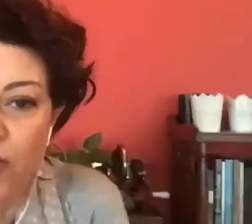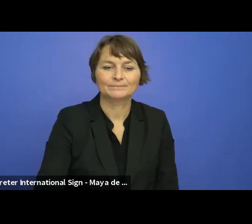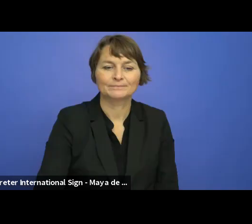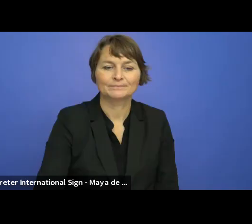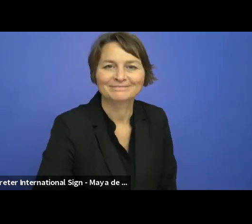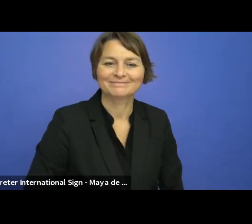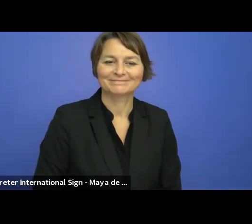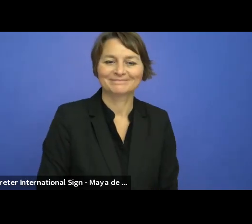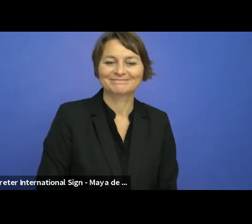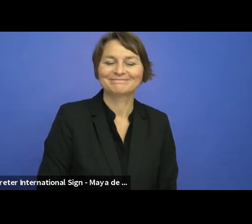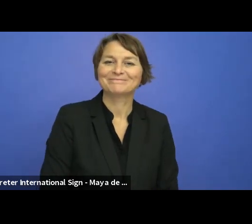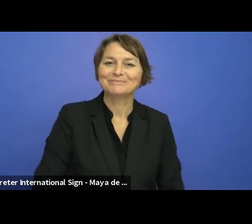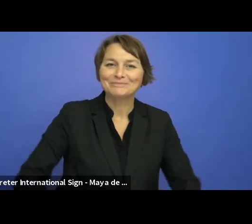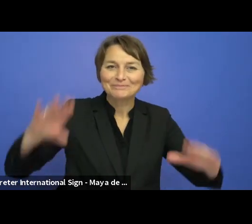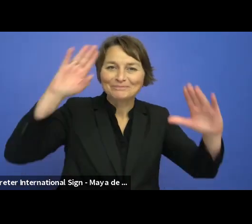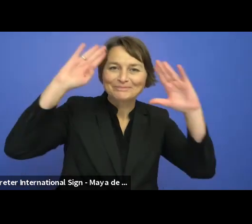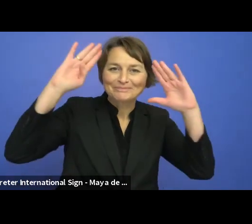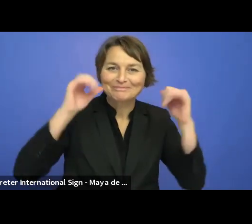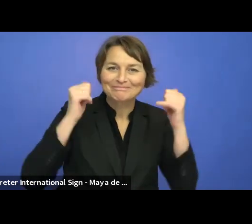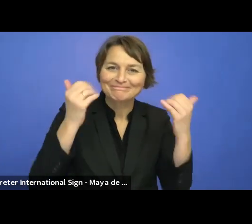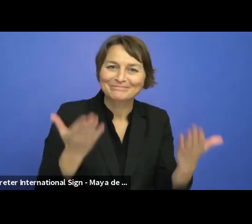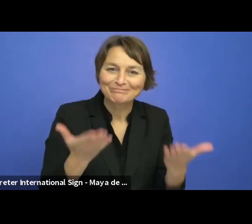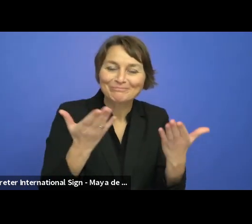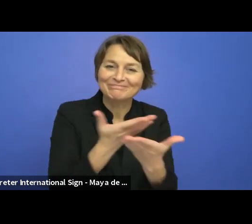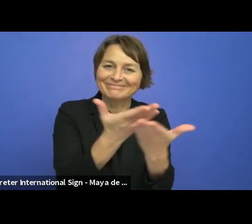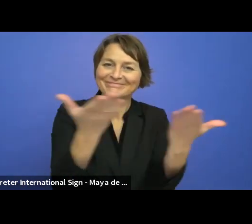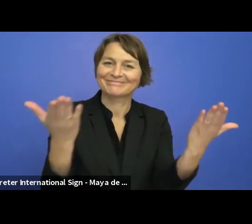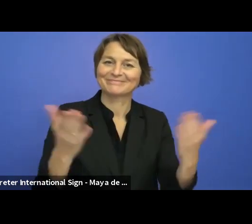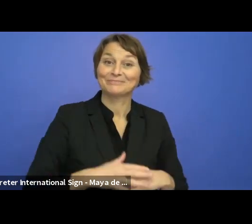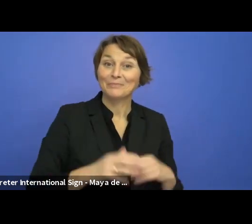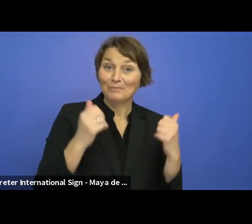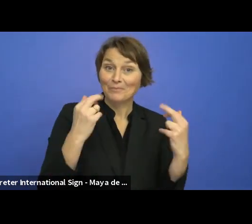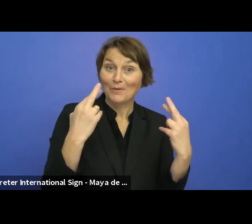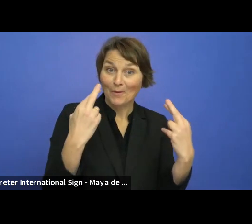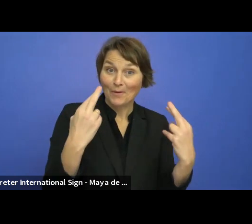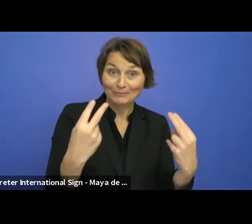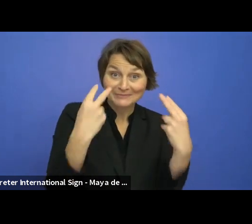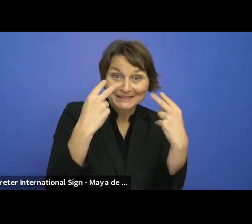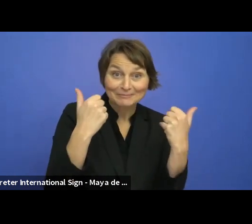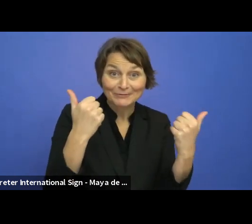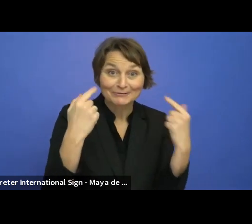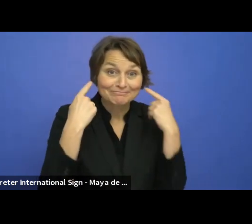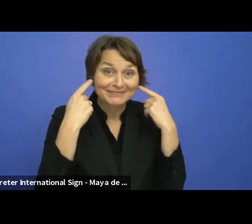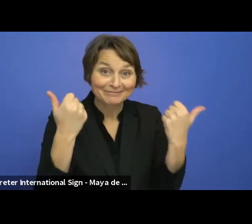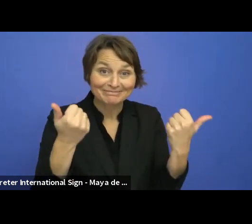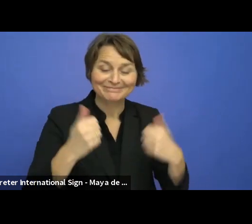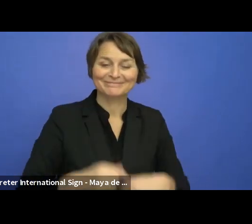So hello, good morning, everyone. I hope you can see me and hear me.